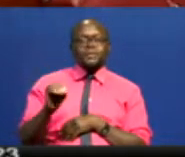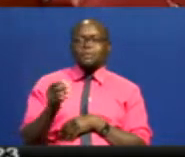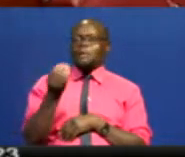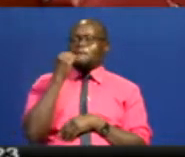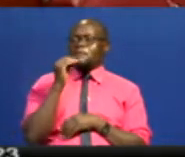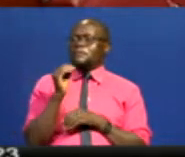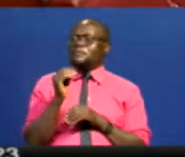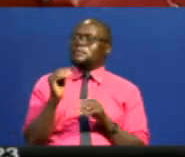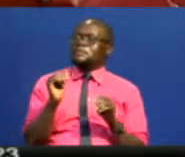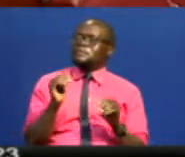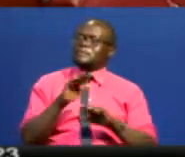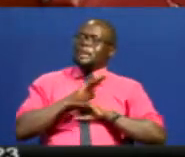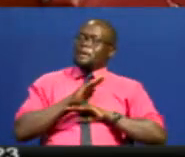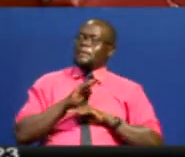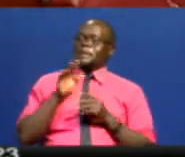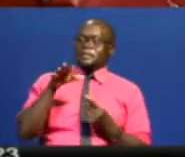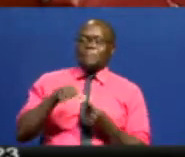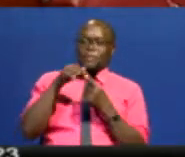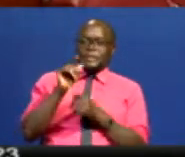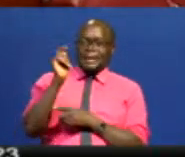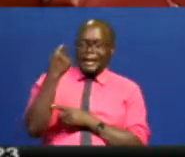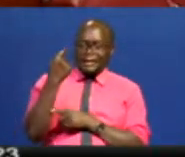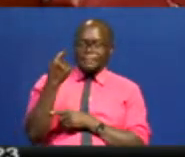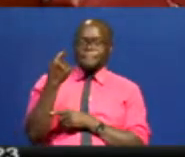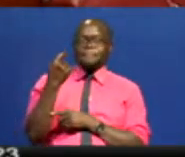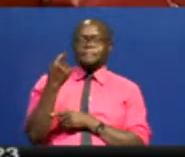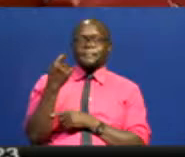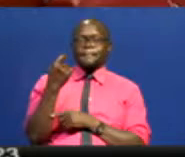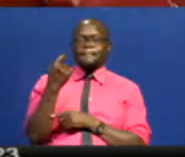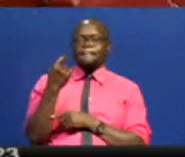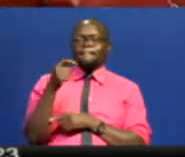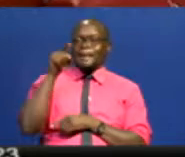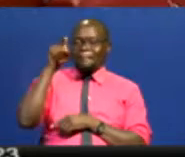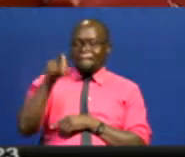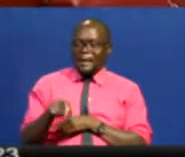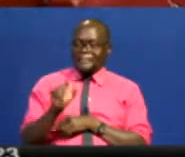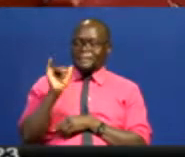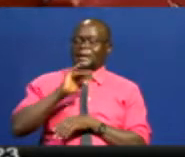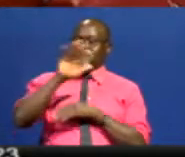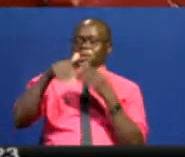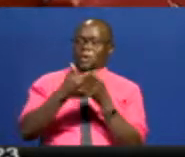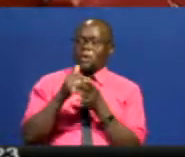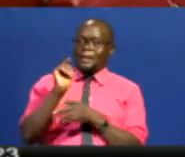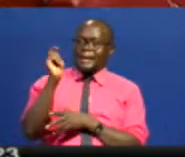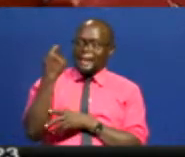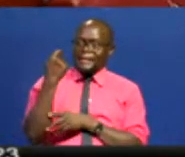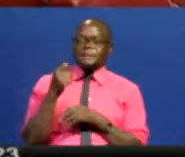security is a priority in Kenya, and it's a must that all Kenyans